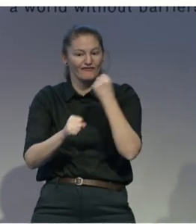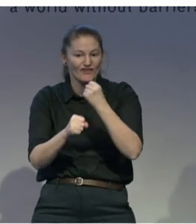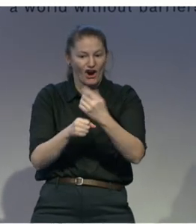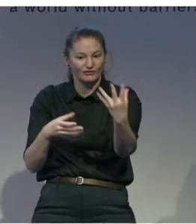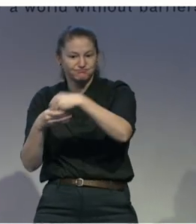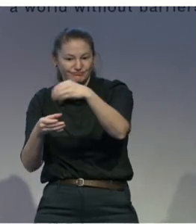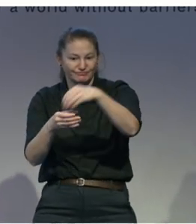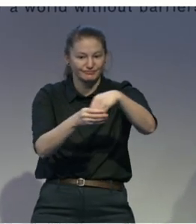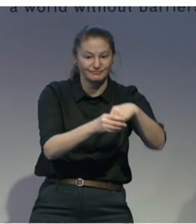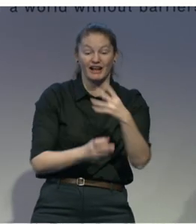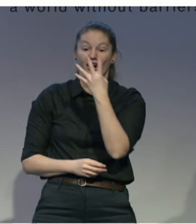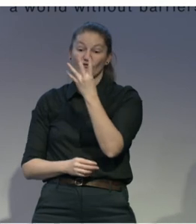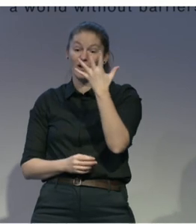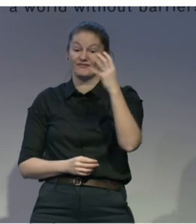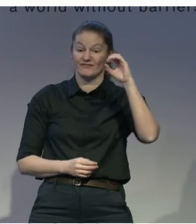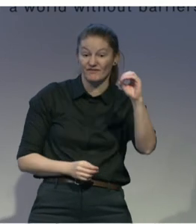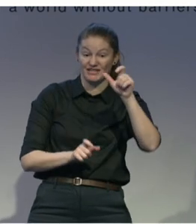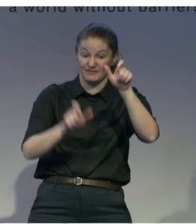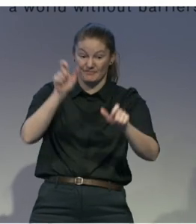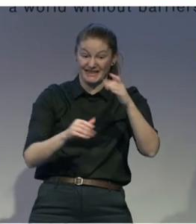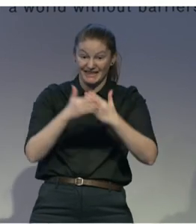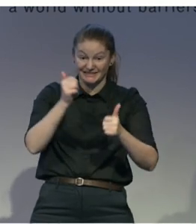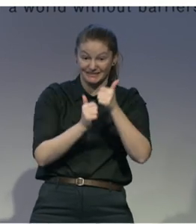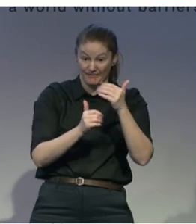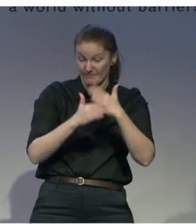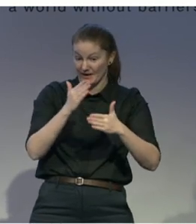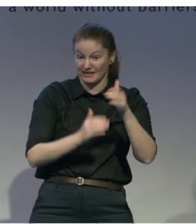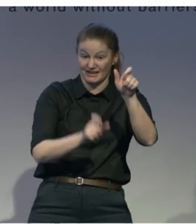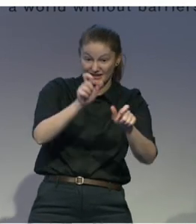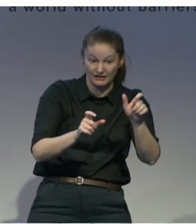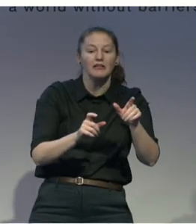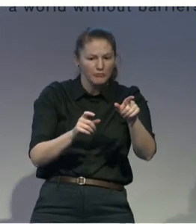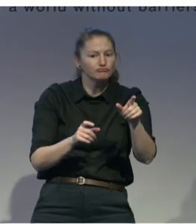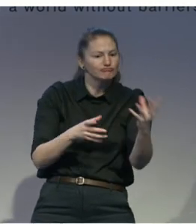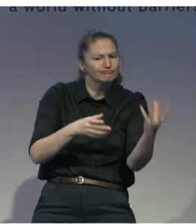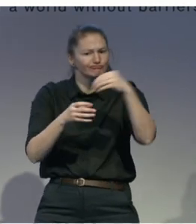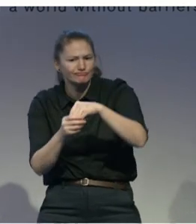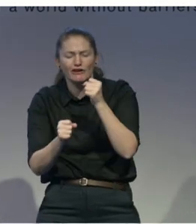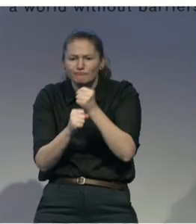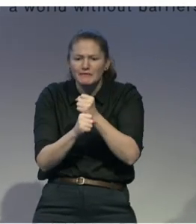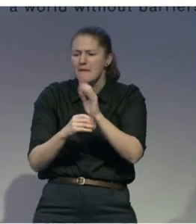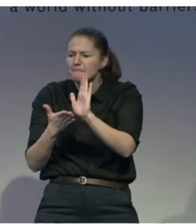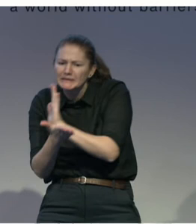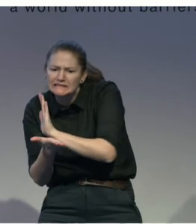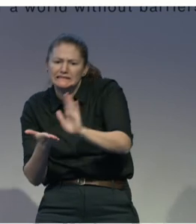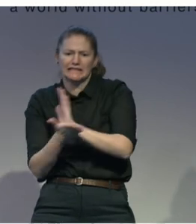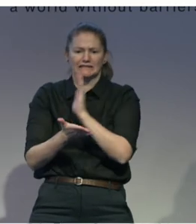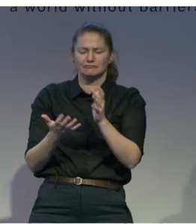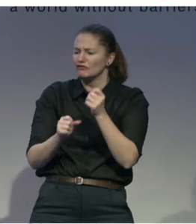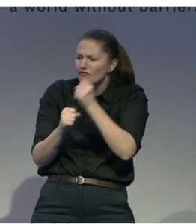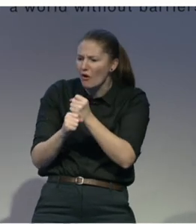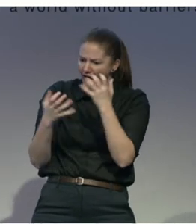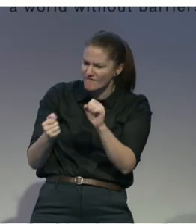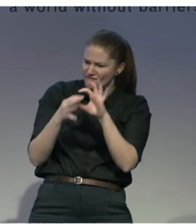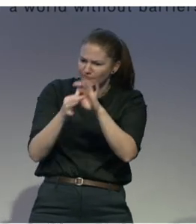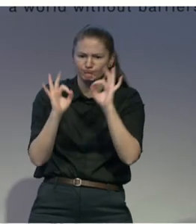persons with disabilities has now a small business and a job contract. The awarenesses